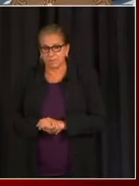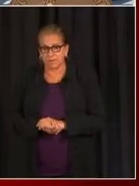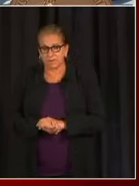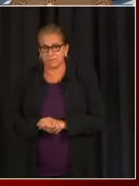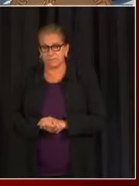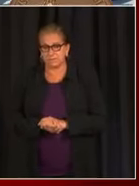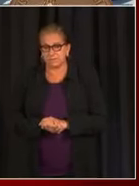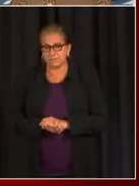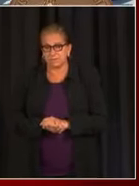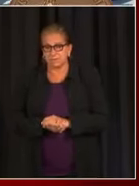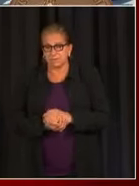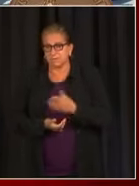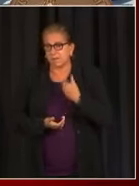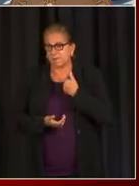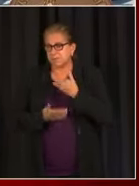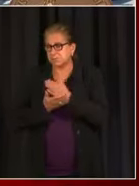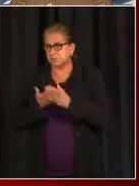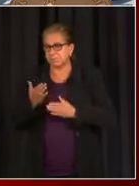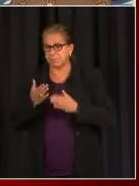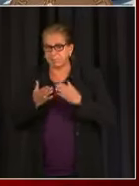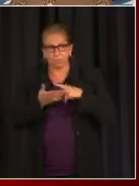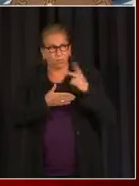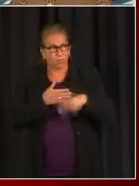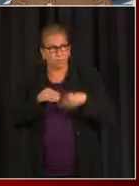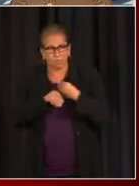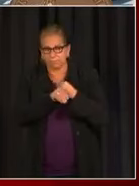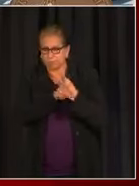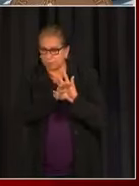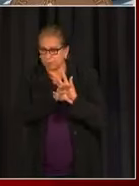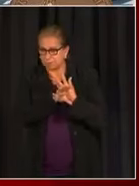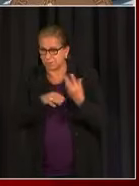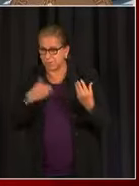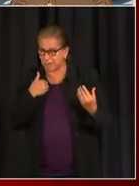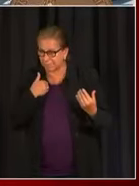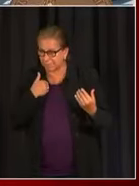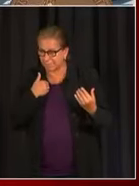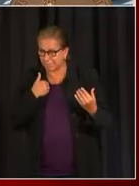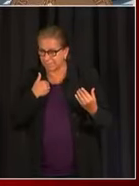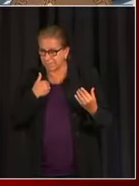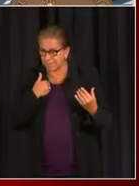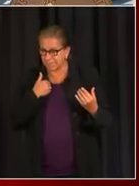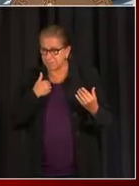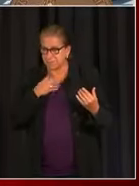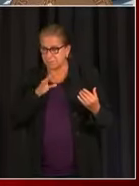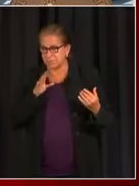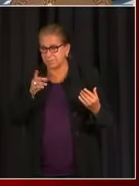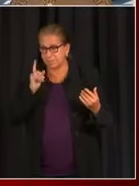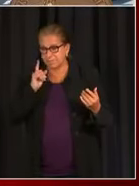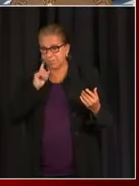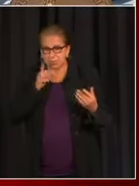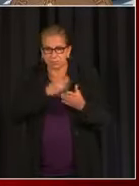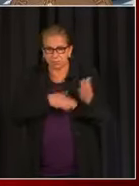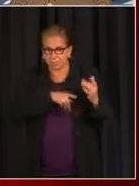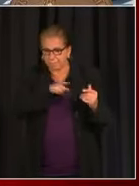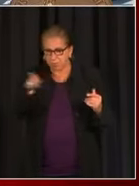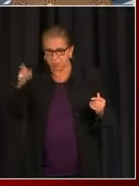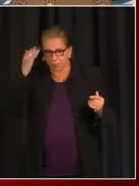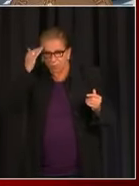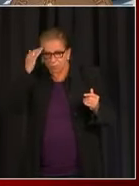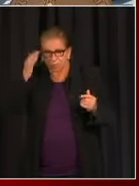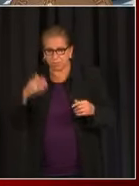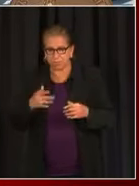tune in so that all of the information that some of which we've talked about today and a lot of other information